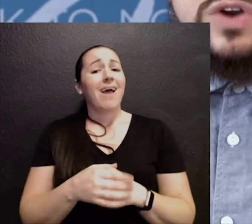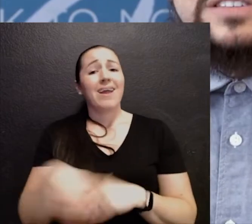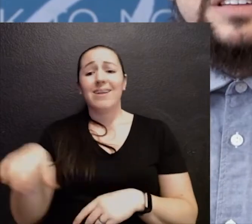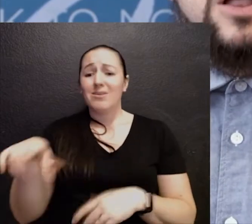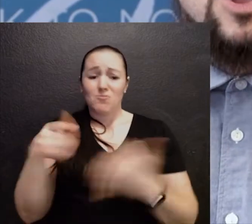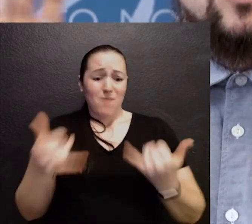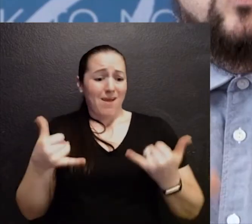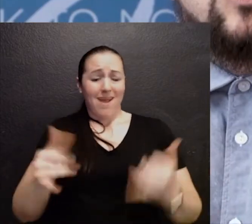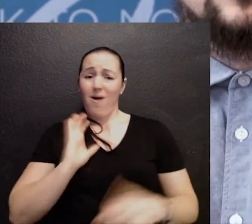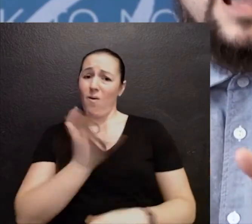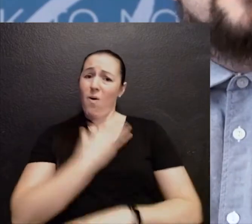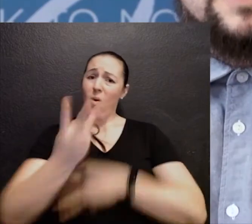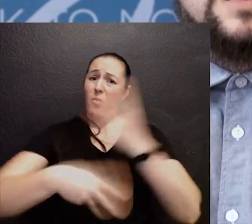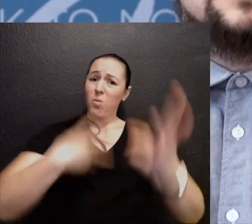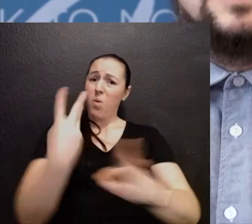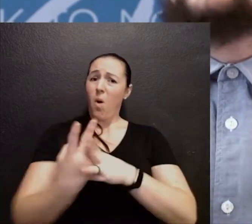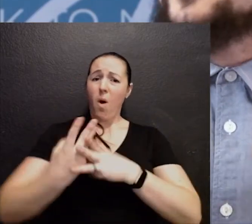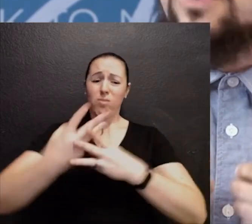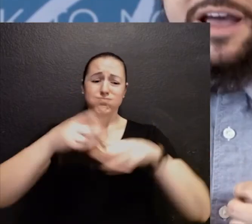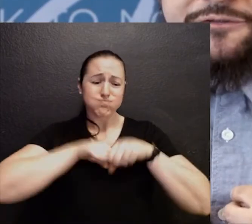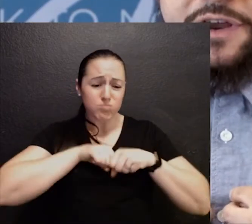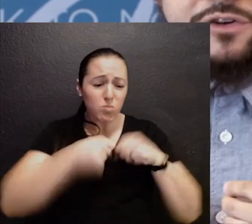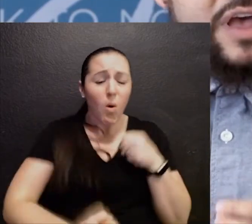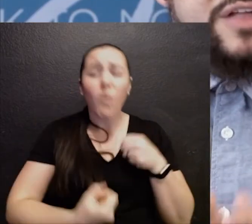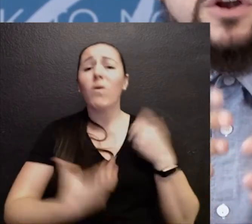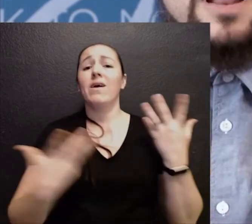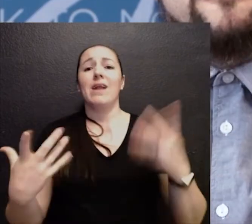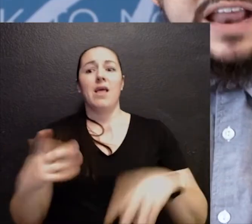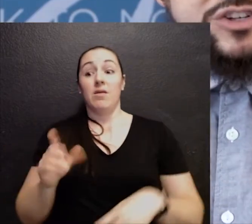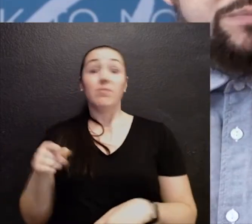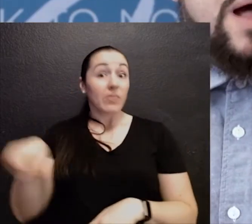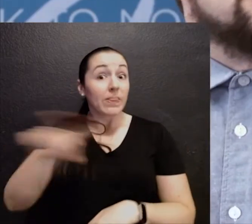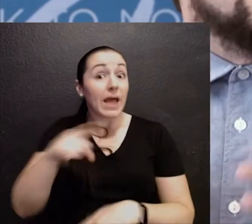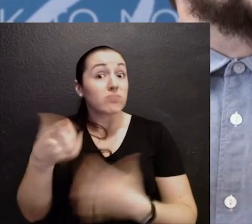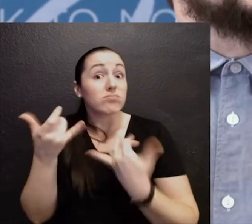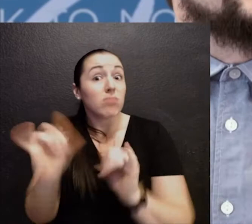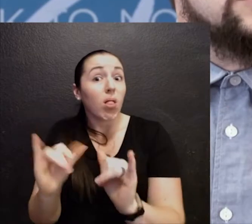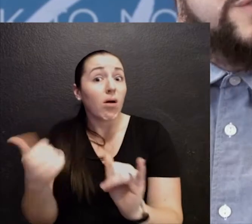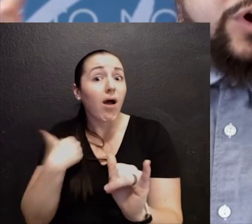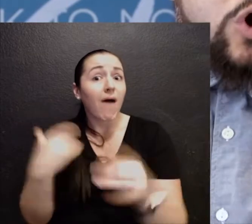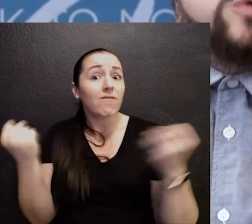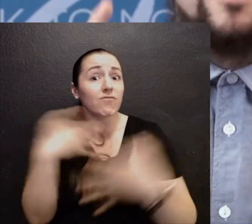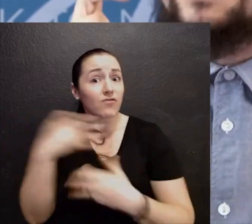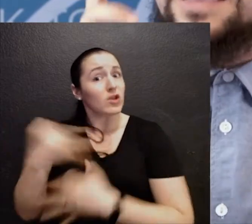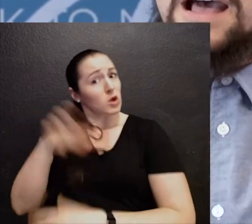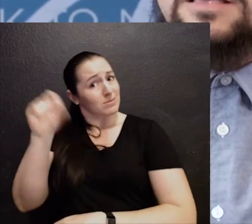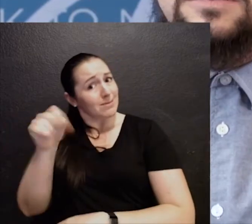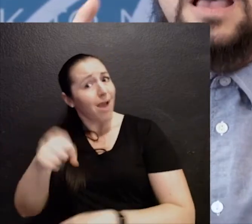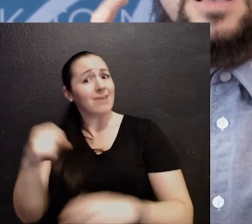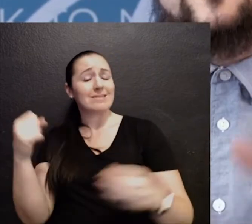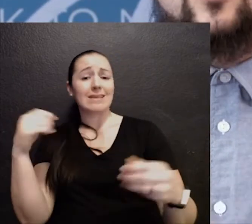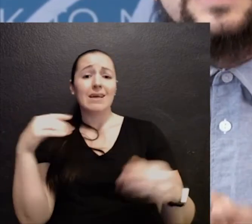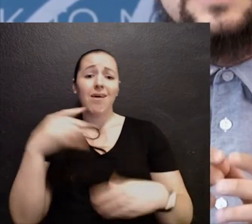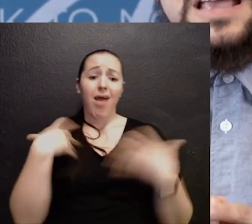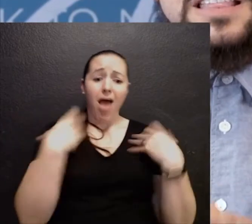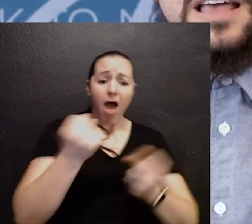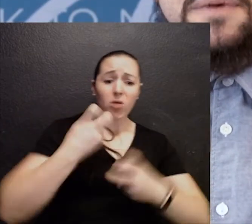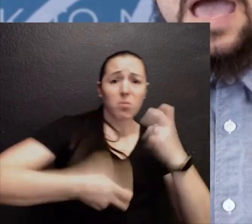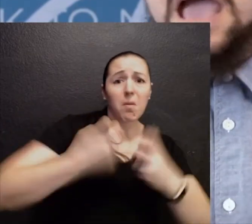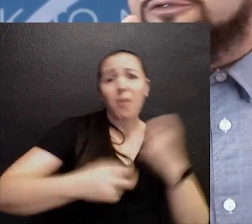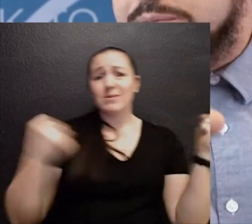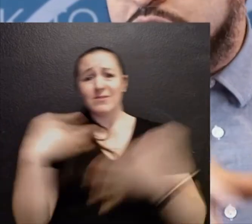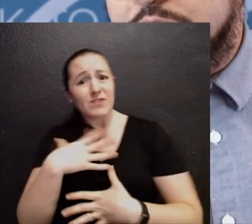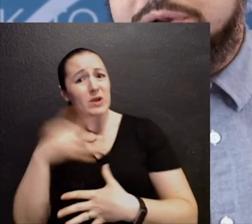polarized, and stressed out world, not because they don't have fears, they don't have financial problems or health concerns of their own, but because of Christ in